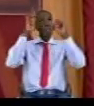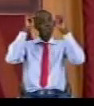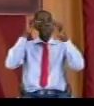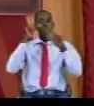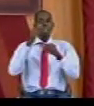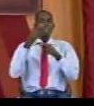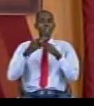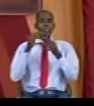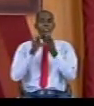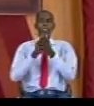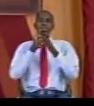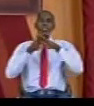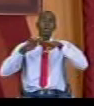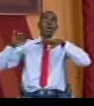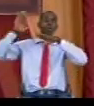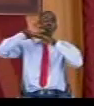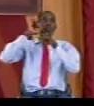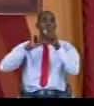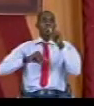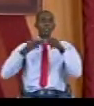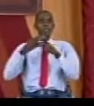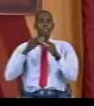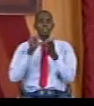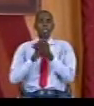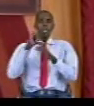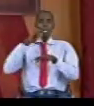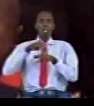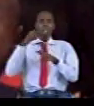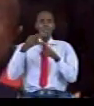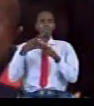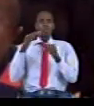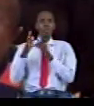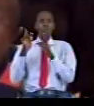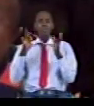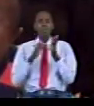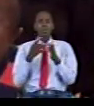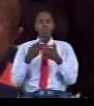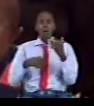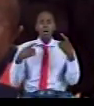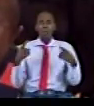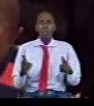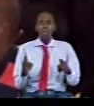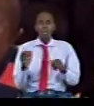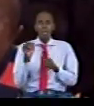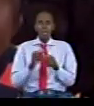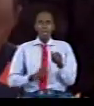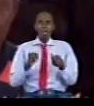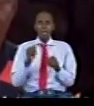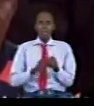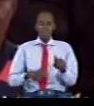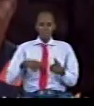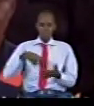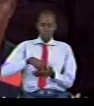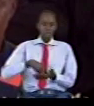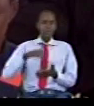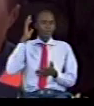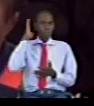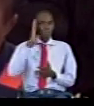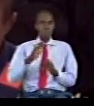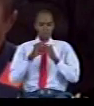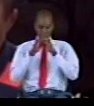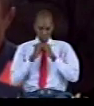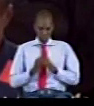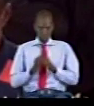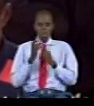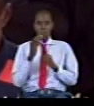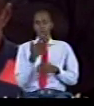above every name, that at the name of Jesus, tell me out aloud, every knee shall bow, of things in